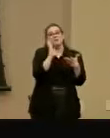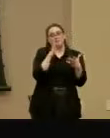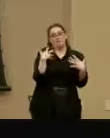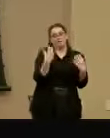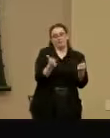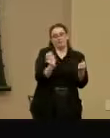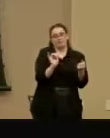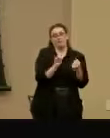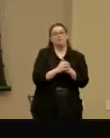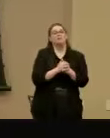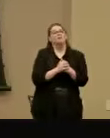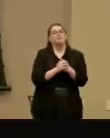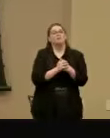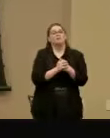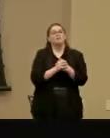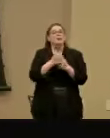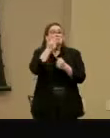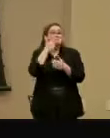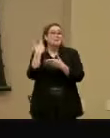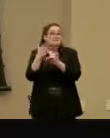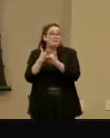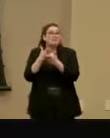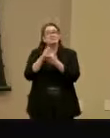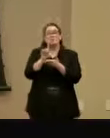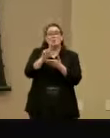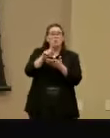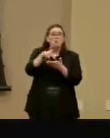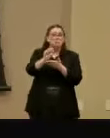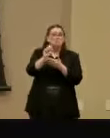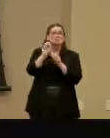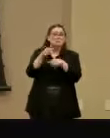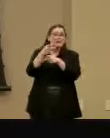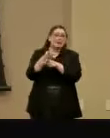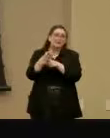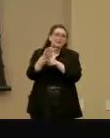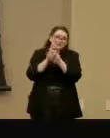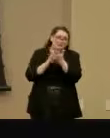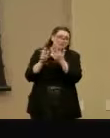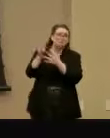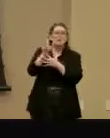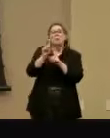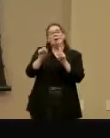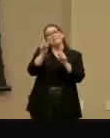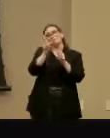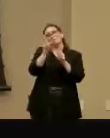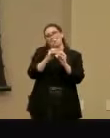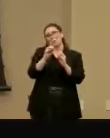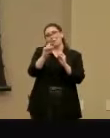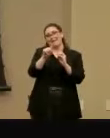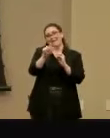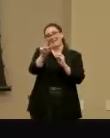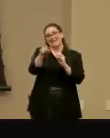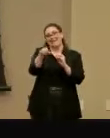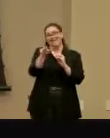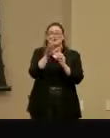baby. Menopause is something we can carefully navigate with lupus. More data is needed on that. And again, I really encourage patients to